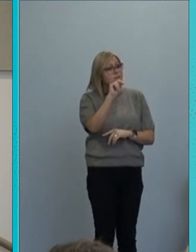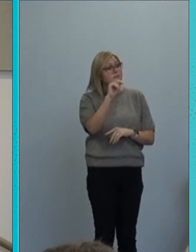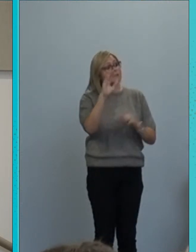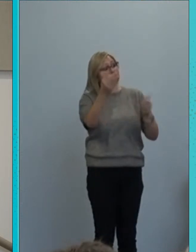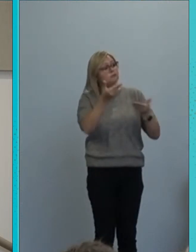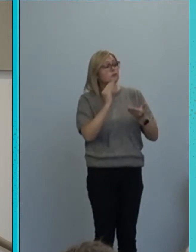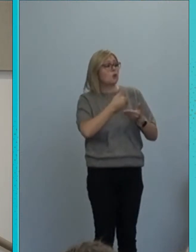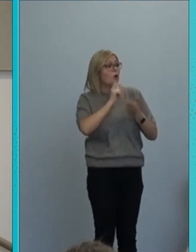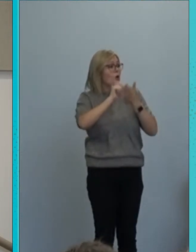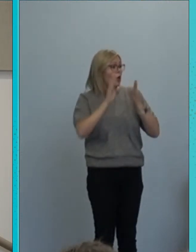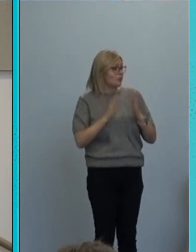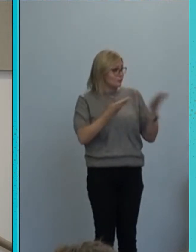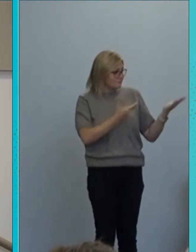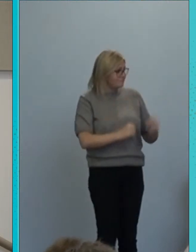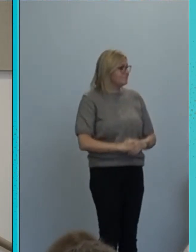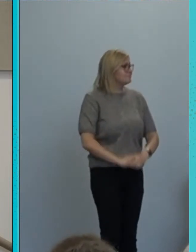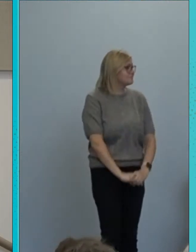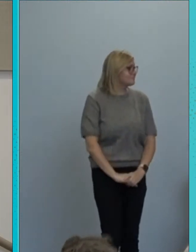author.